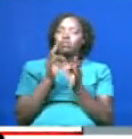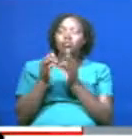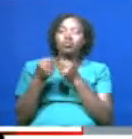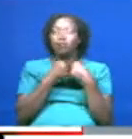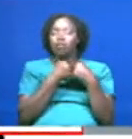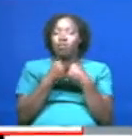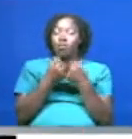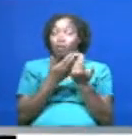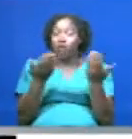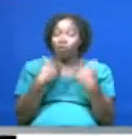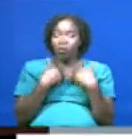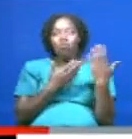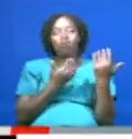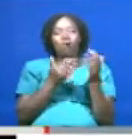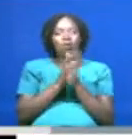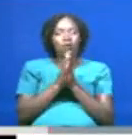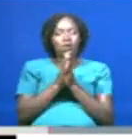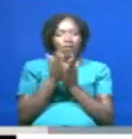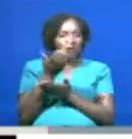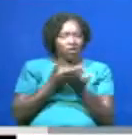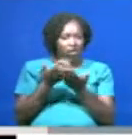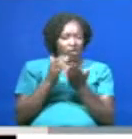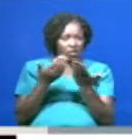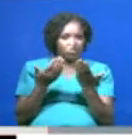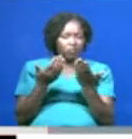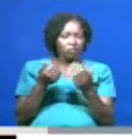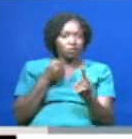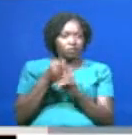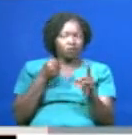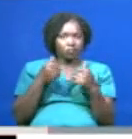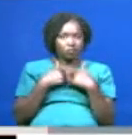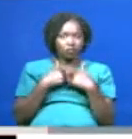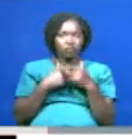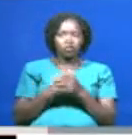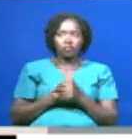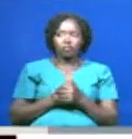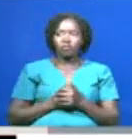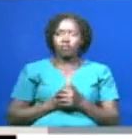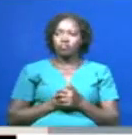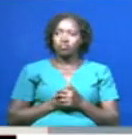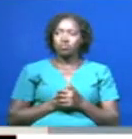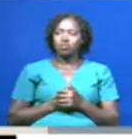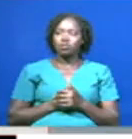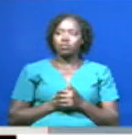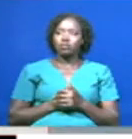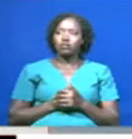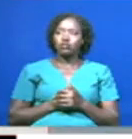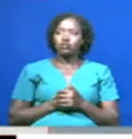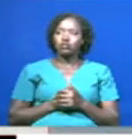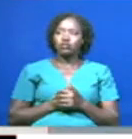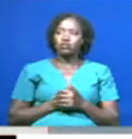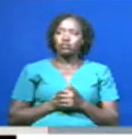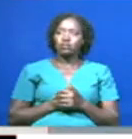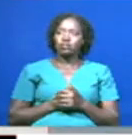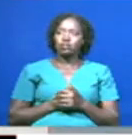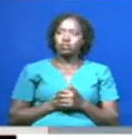expect the economy to have some bearings. And so let's listen in to what Hibak has to tell us. Hibak, give us an